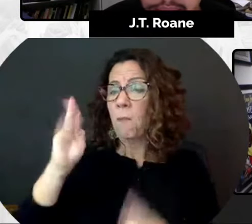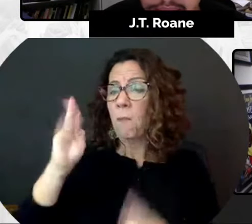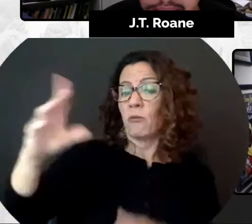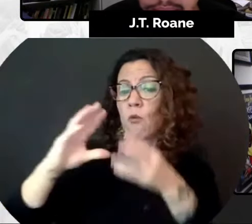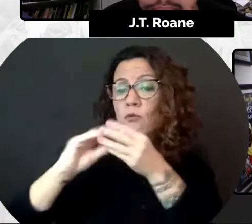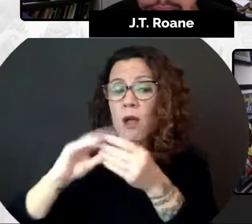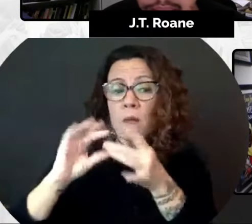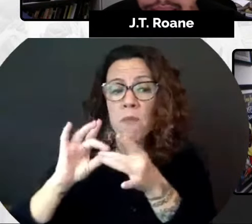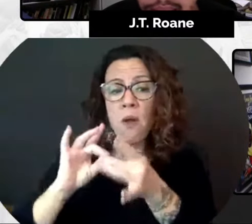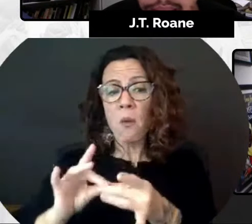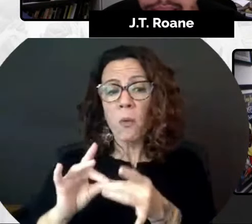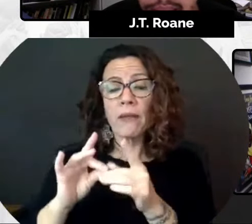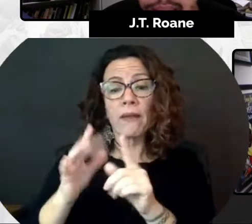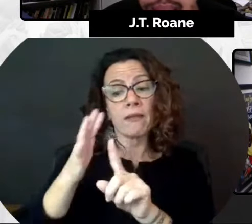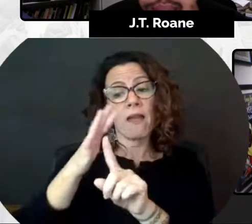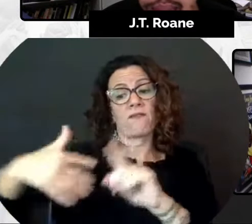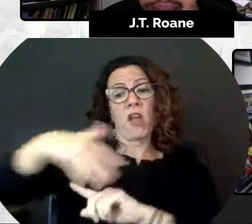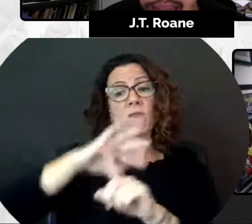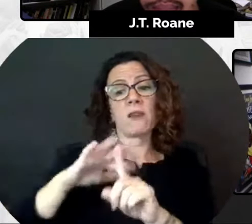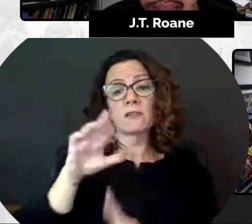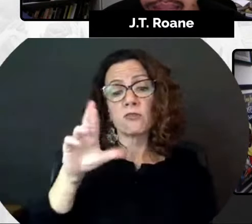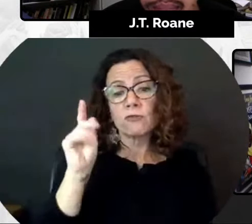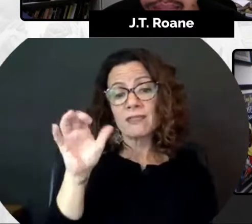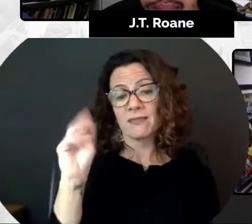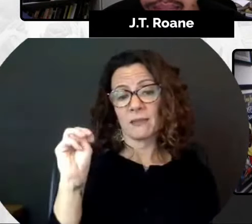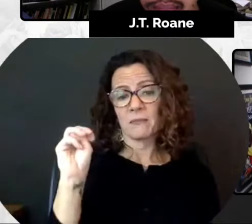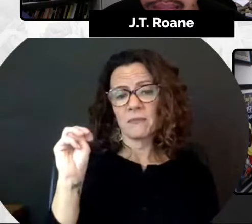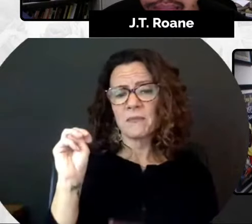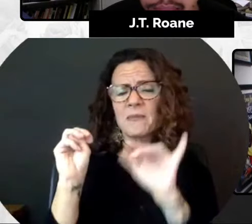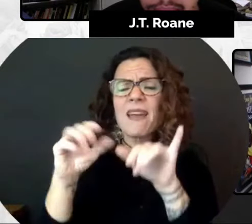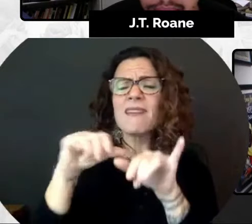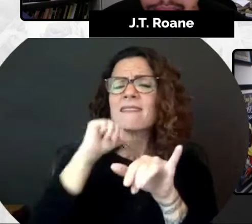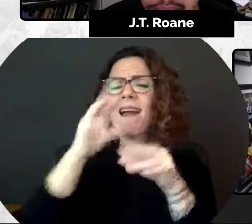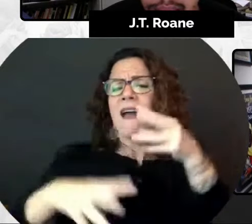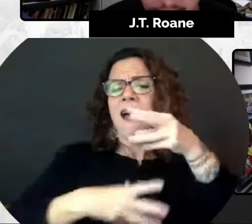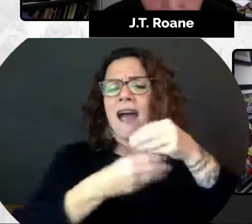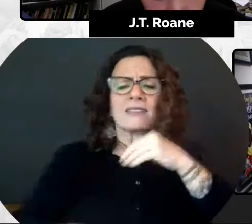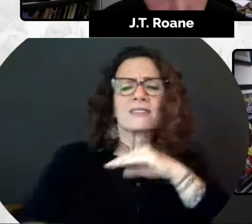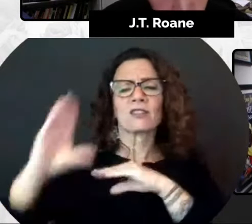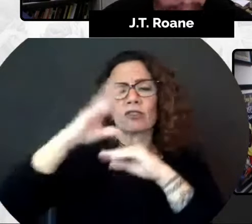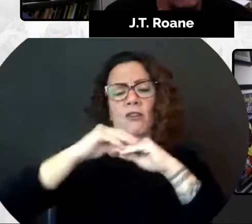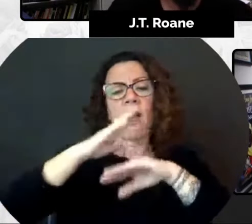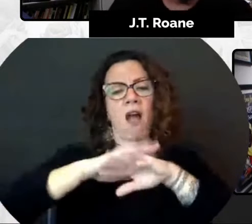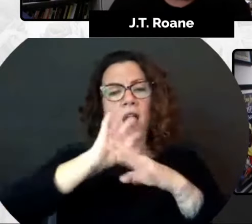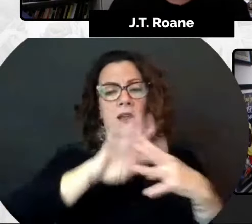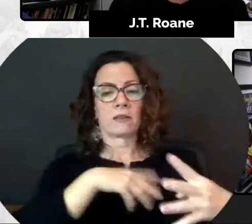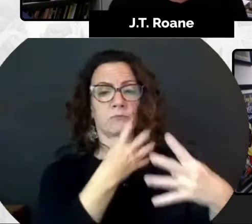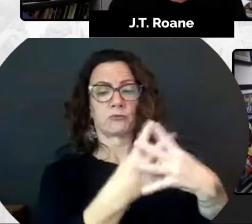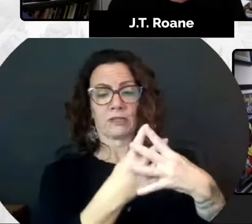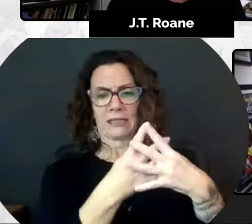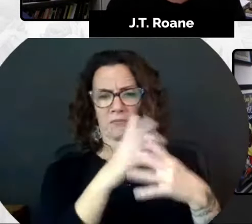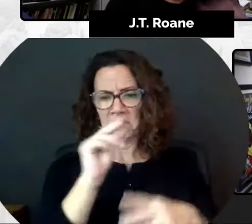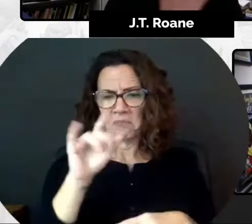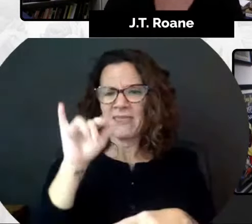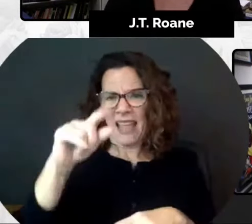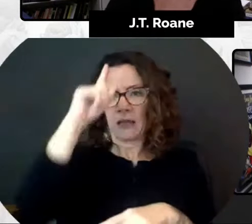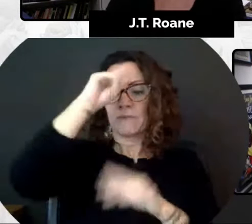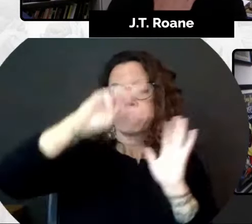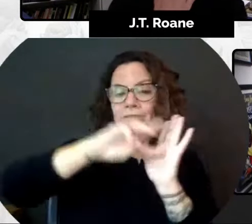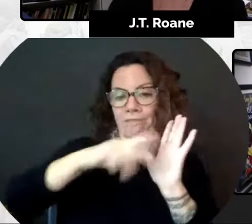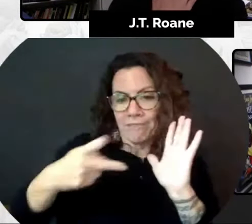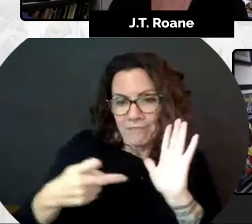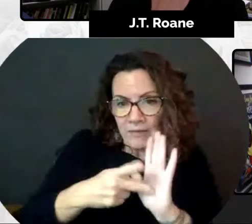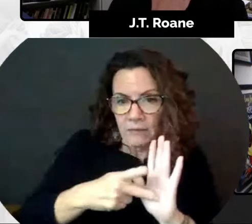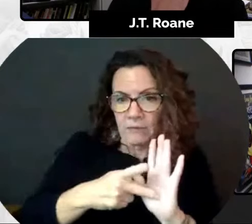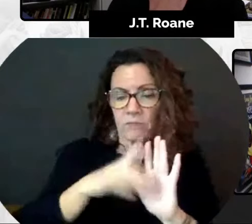sort of an additional thing on top of prisons, right? It's by design, right? Prisons themselves are toxic. And I think that's gonna be